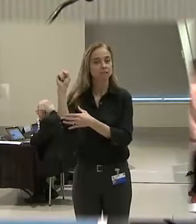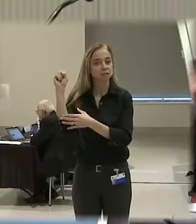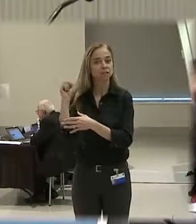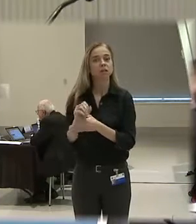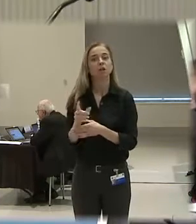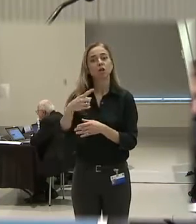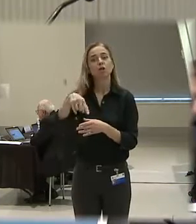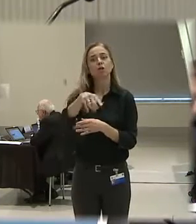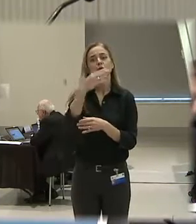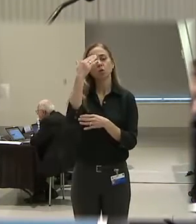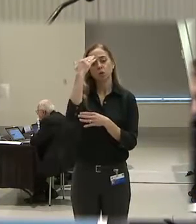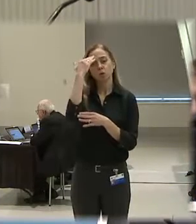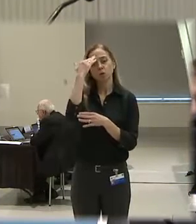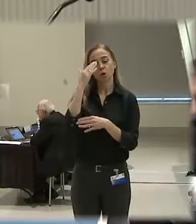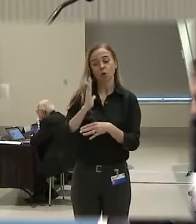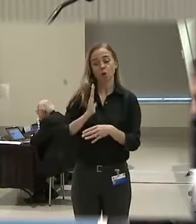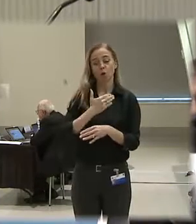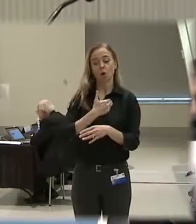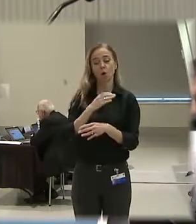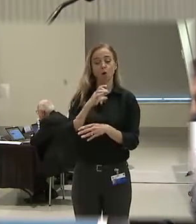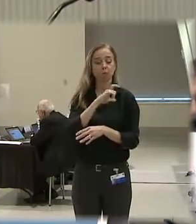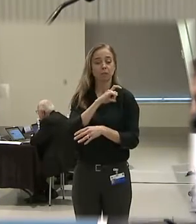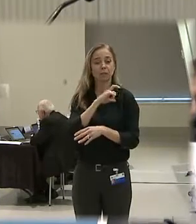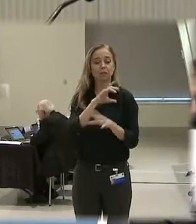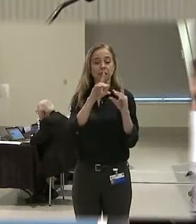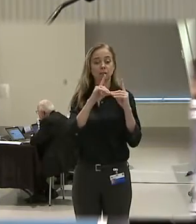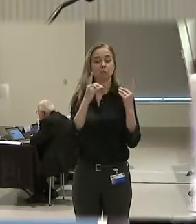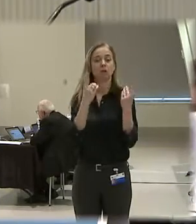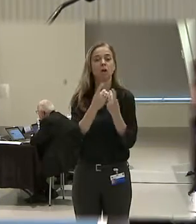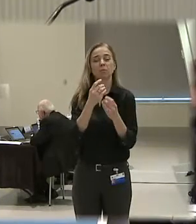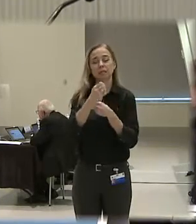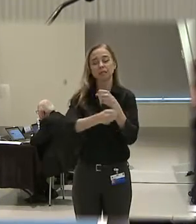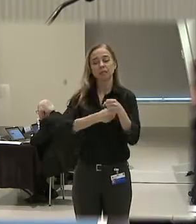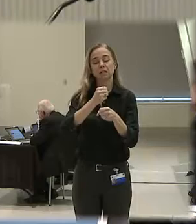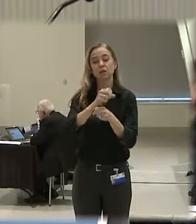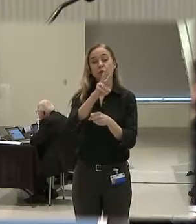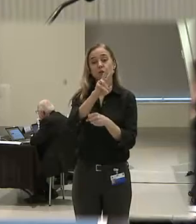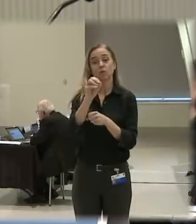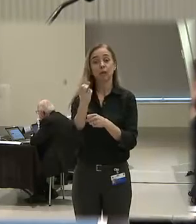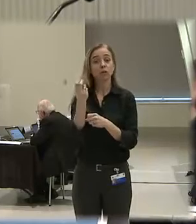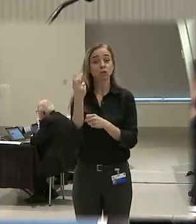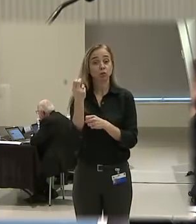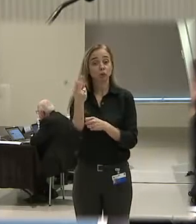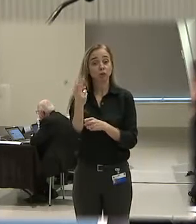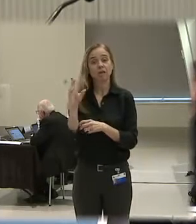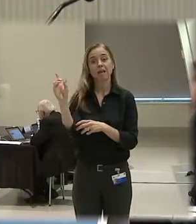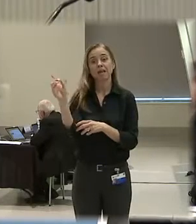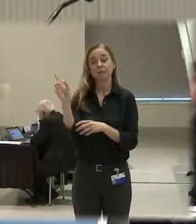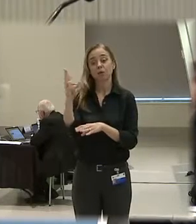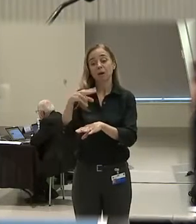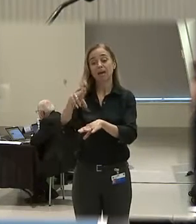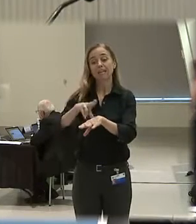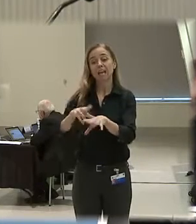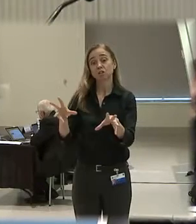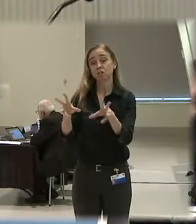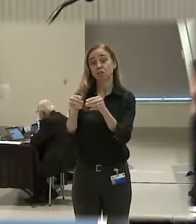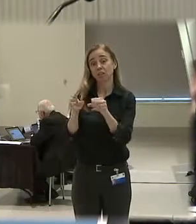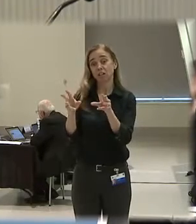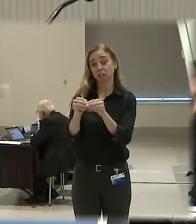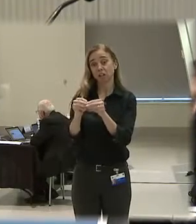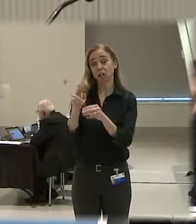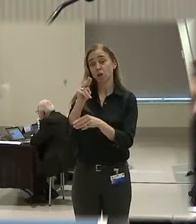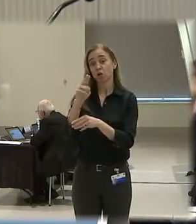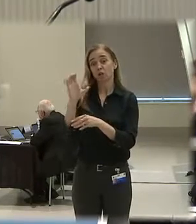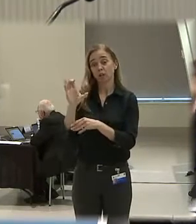you are aware, the Charlotte-Mecklenburg Police Department in 2012 hosted the Democratic National Convention in North